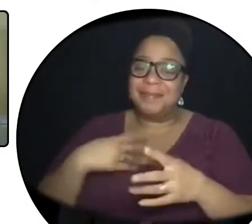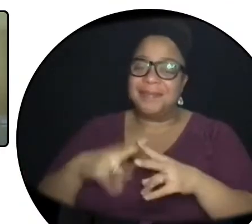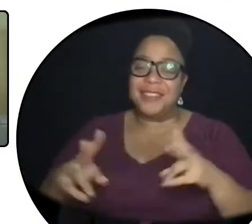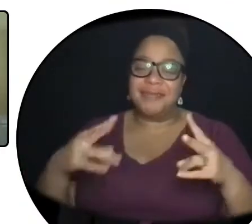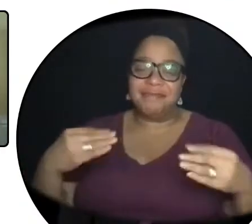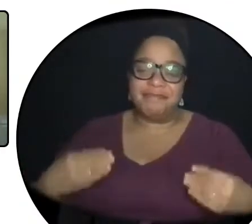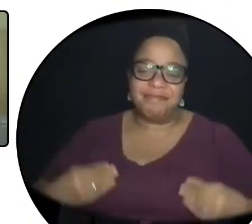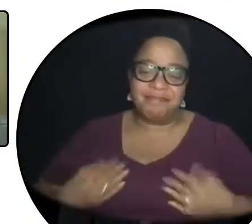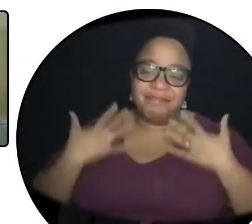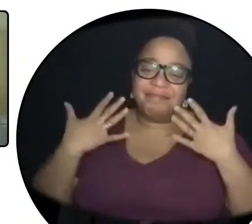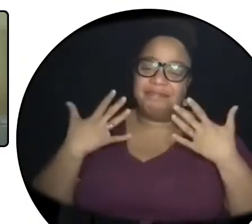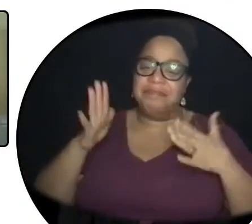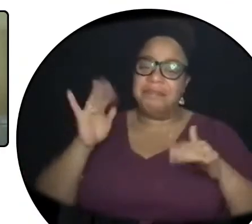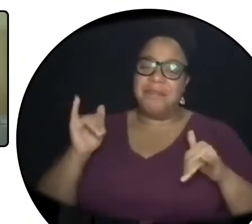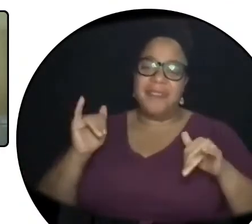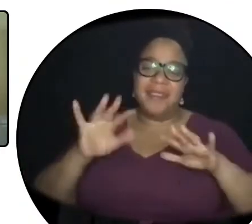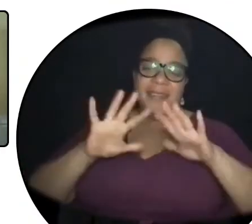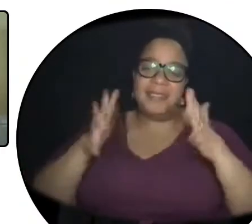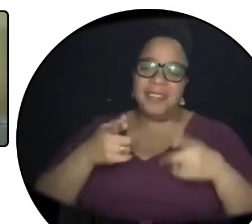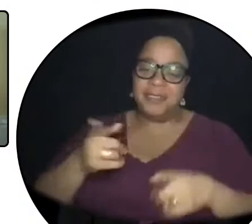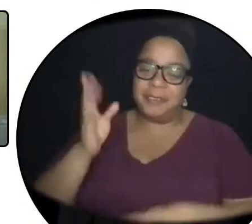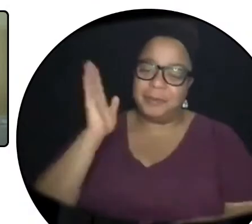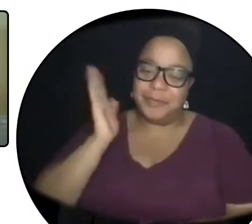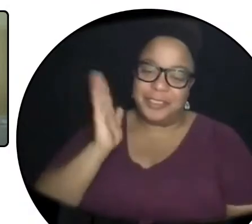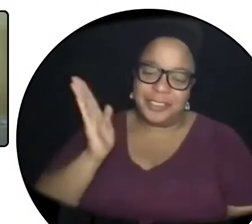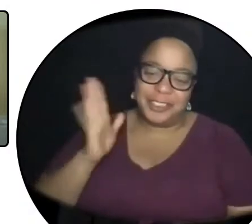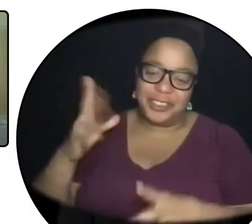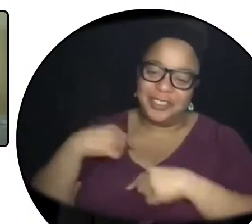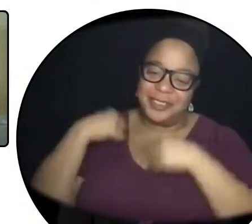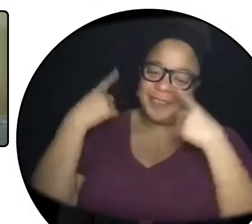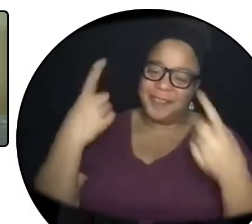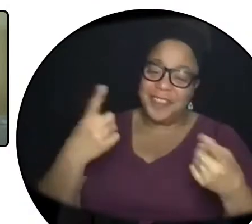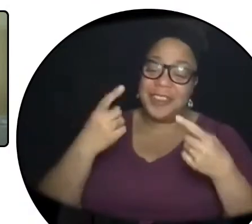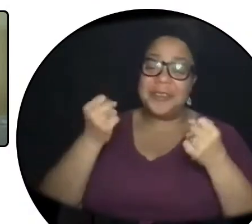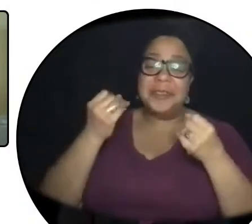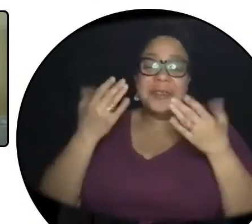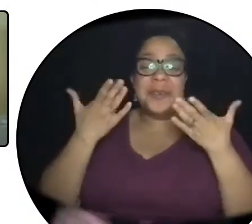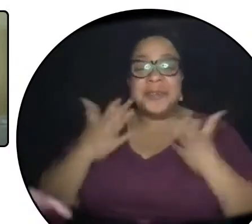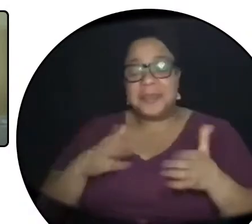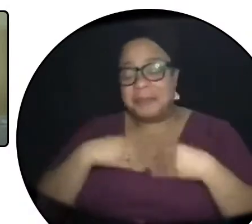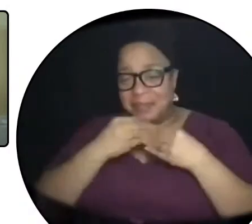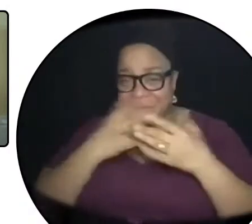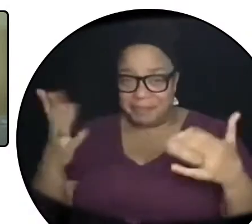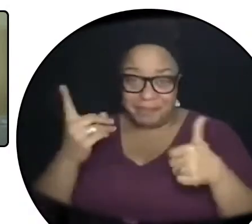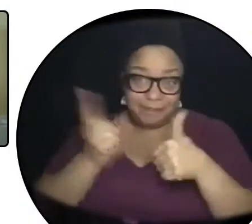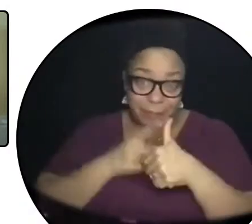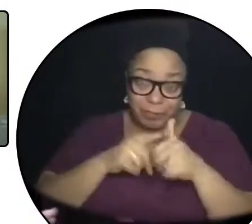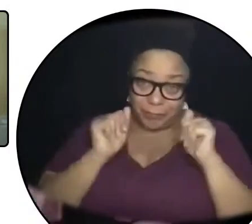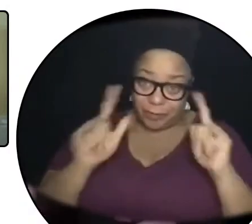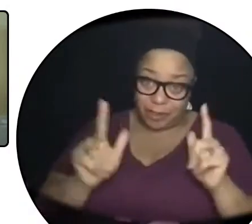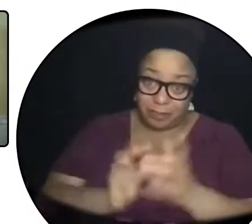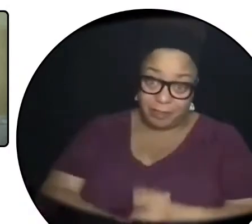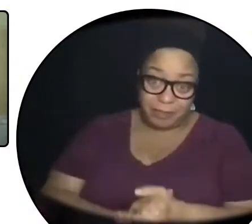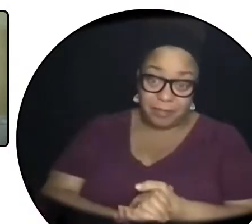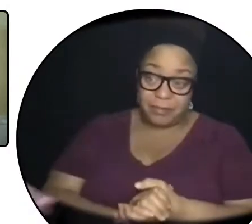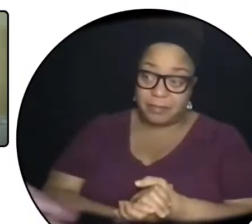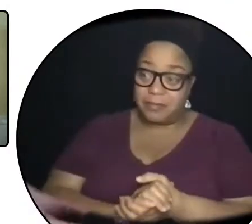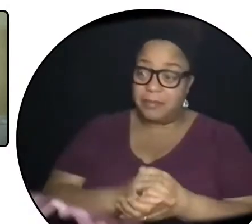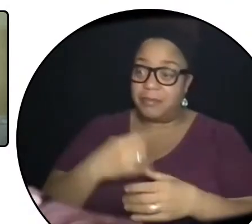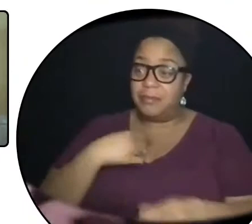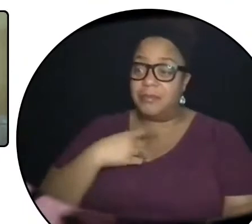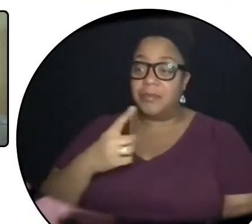all, I am really happy to be a part of this event organized by Study and